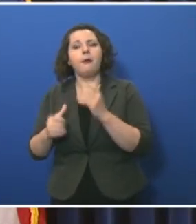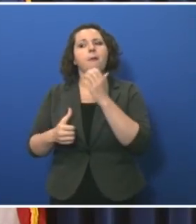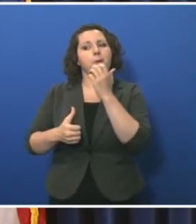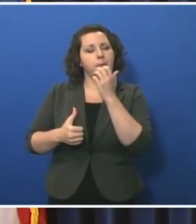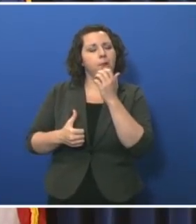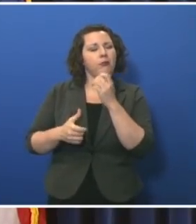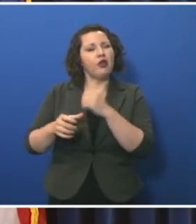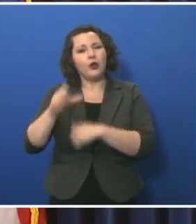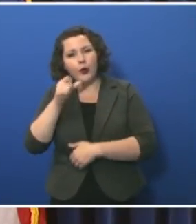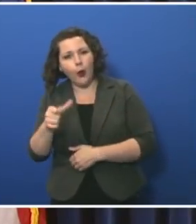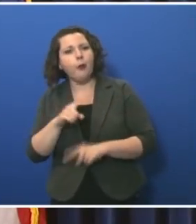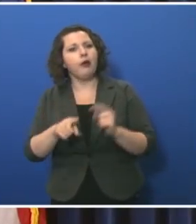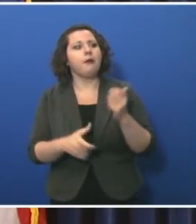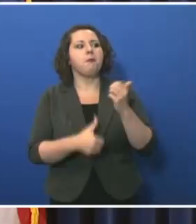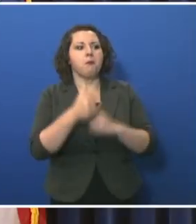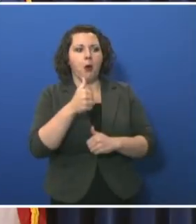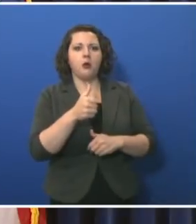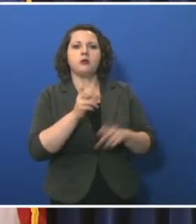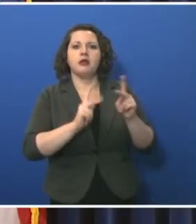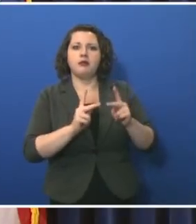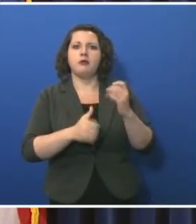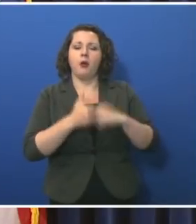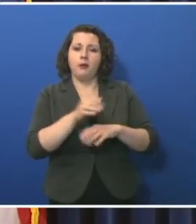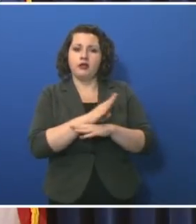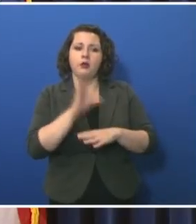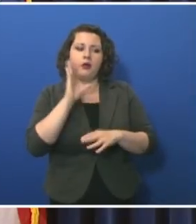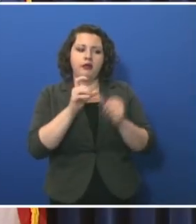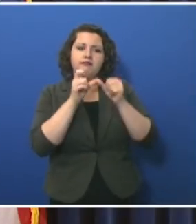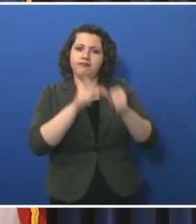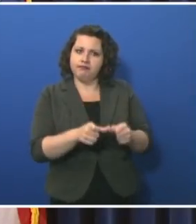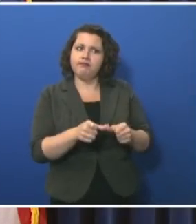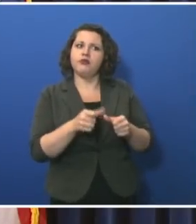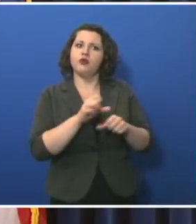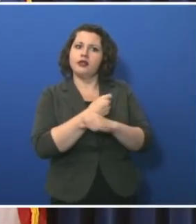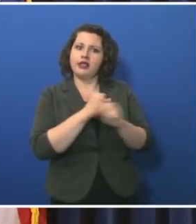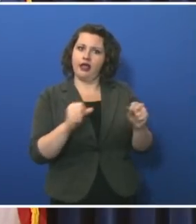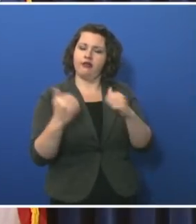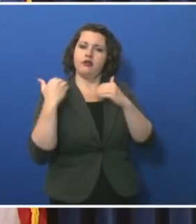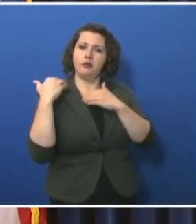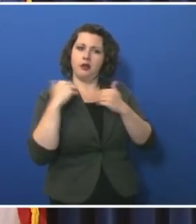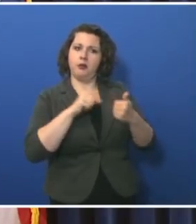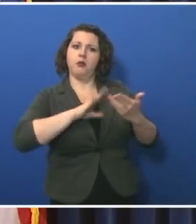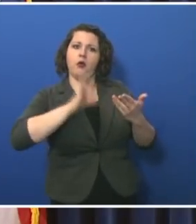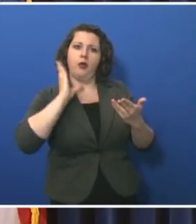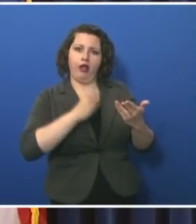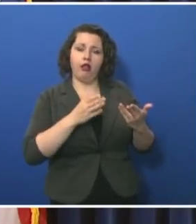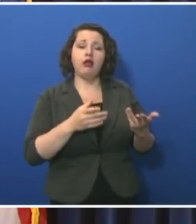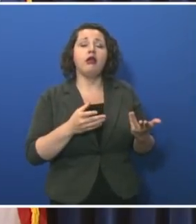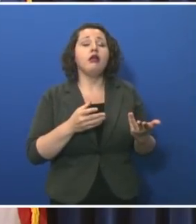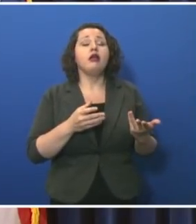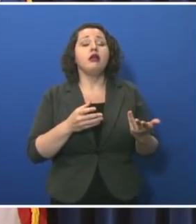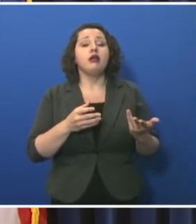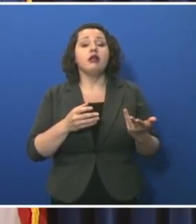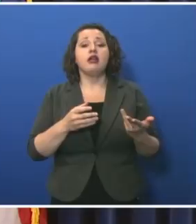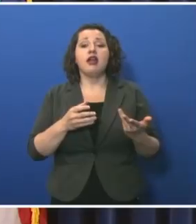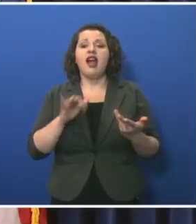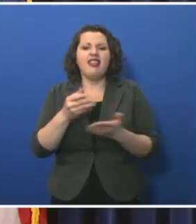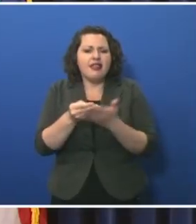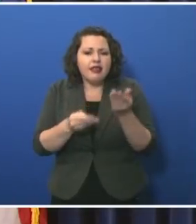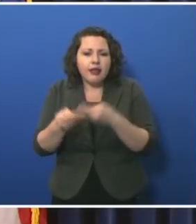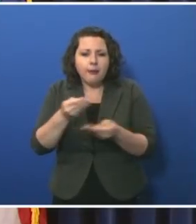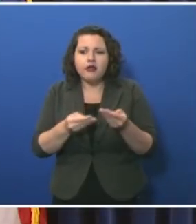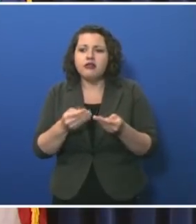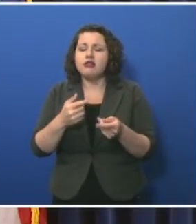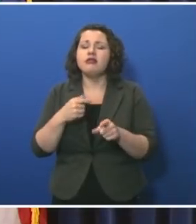will do everything they can to continue to open up in a safe and responsible manner. And when I was talking about the budget, I think it